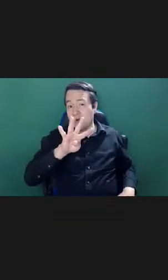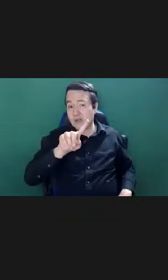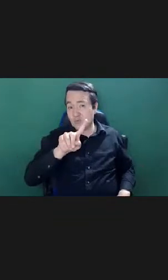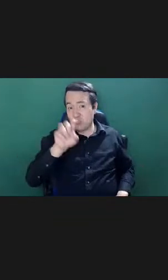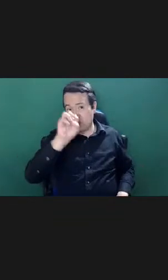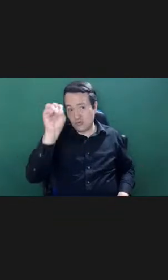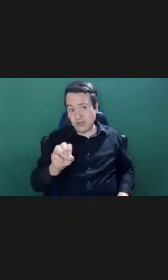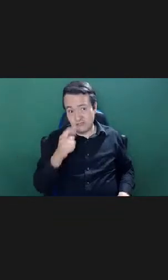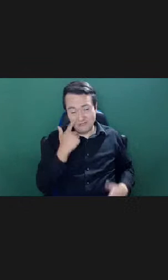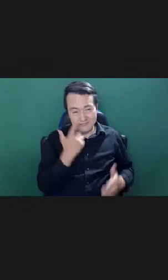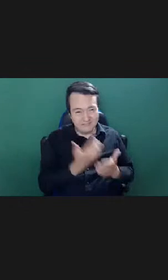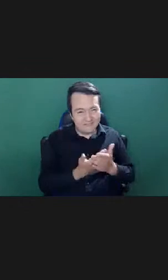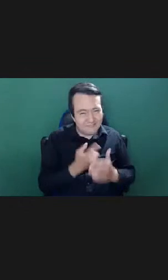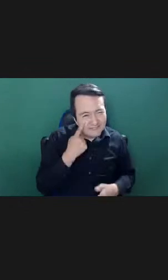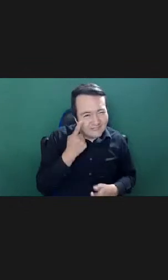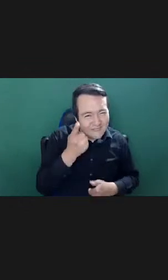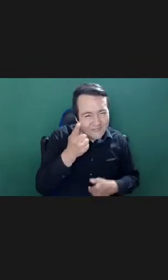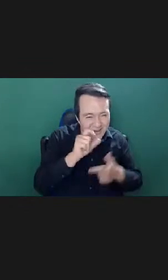is